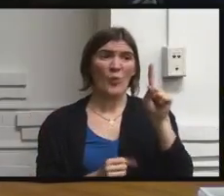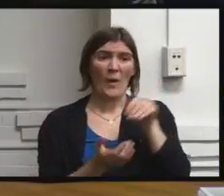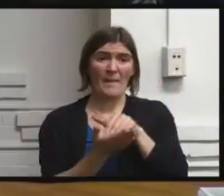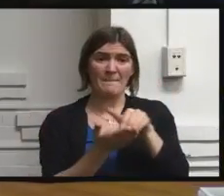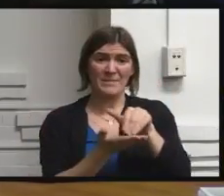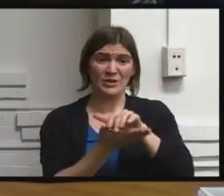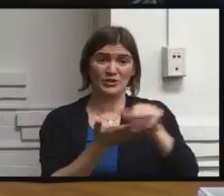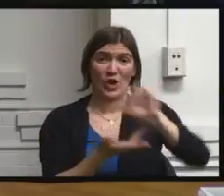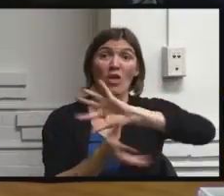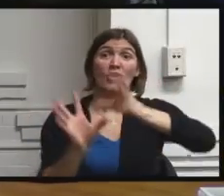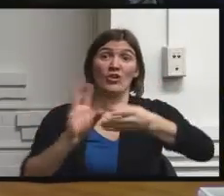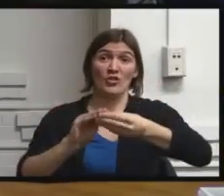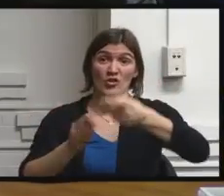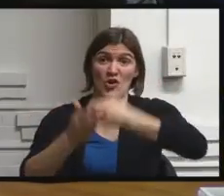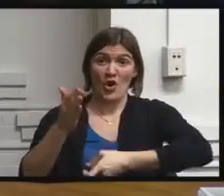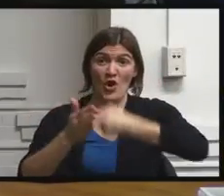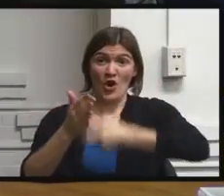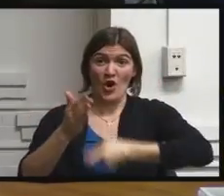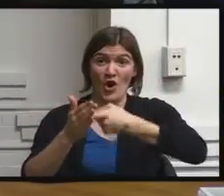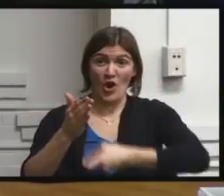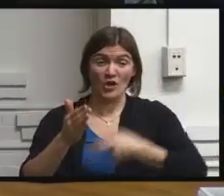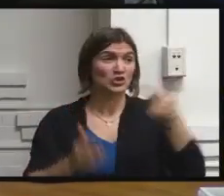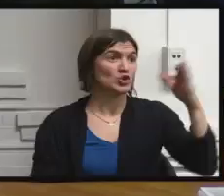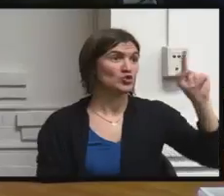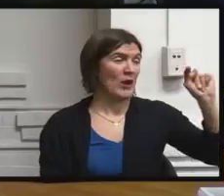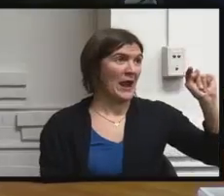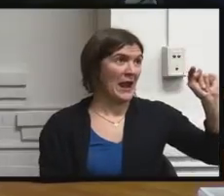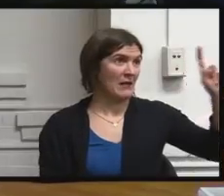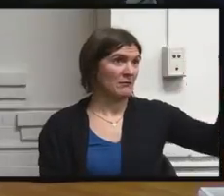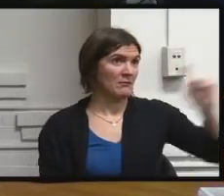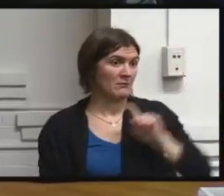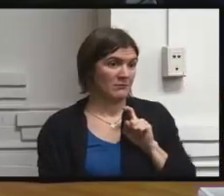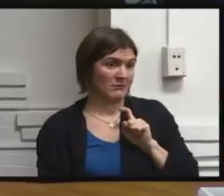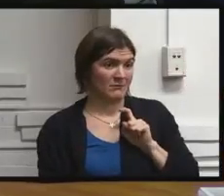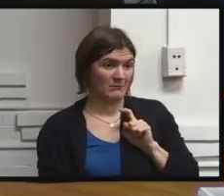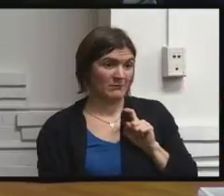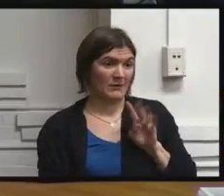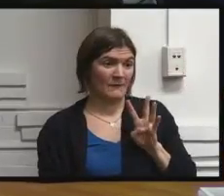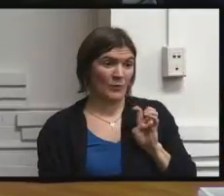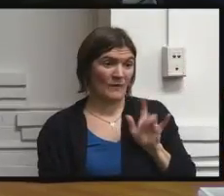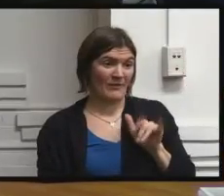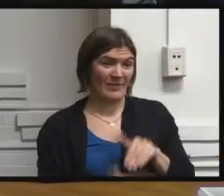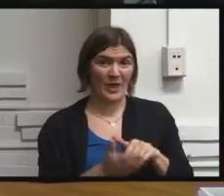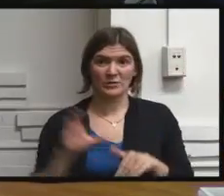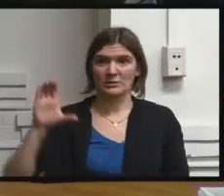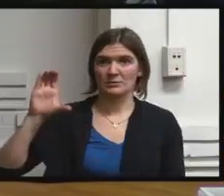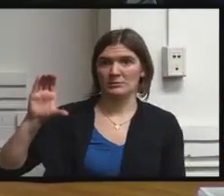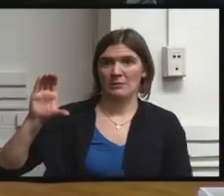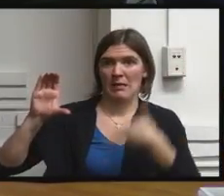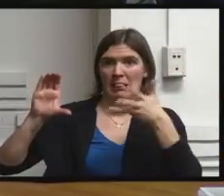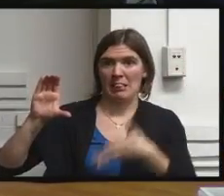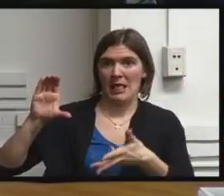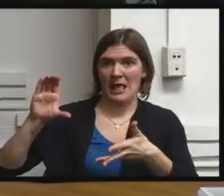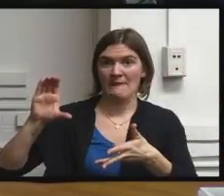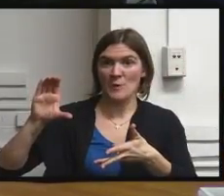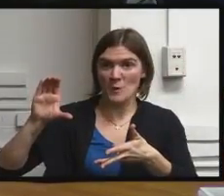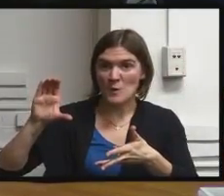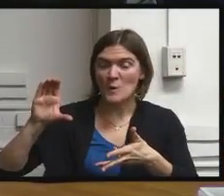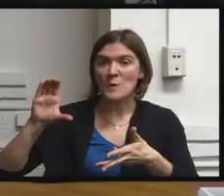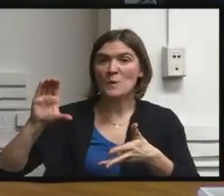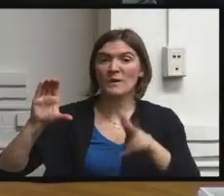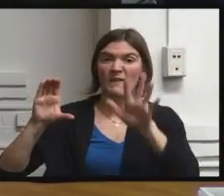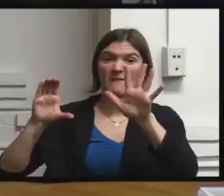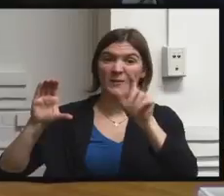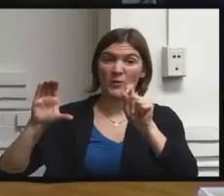$1 million for the overall project cost, the grant obviously being just a portion of the funding towards a much larger project, overall budget